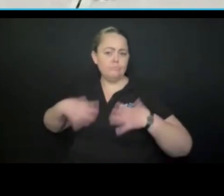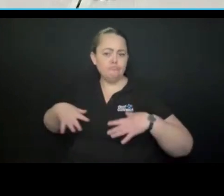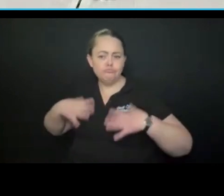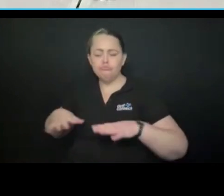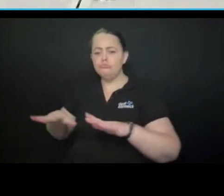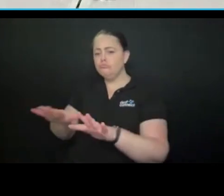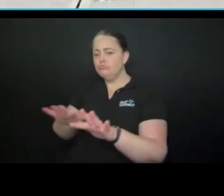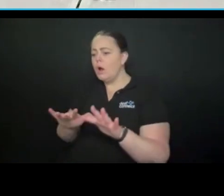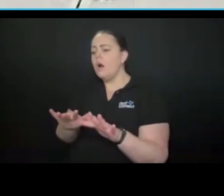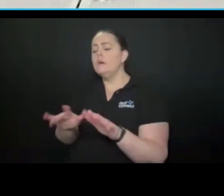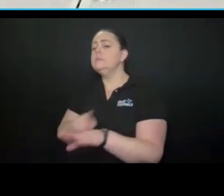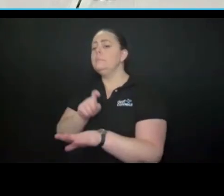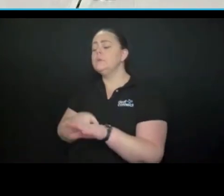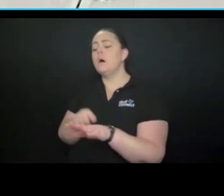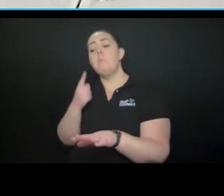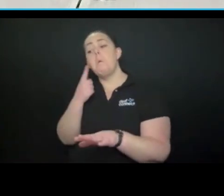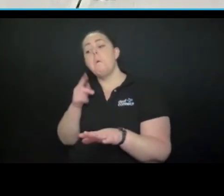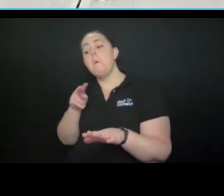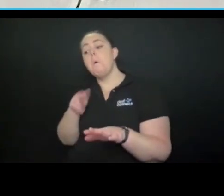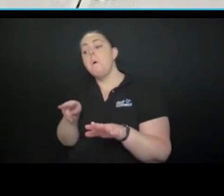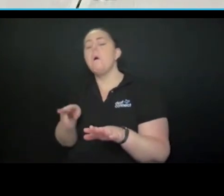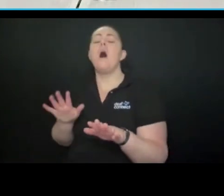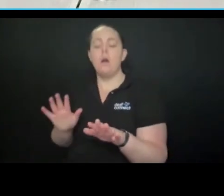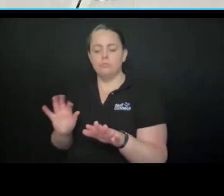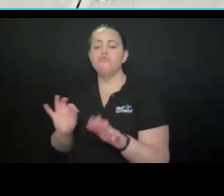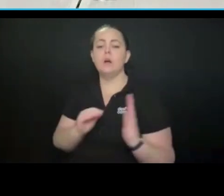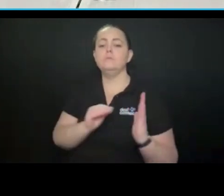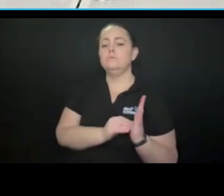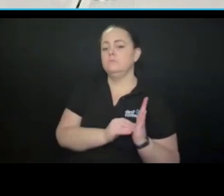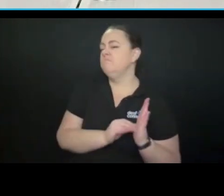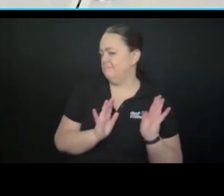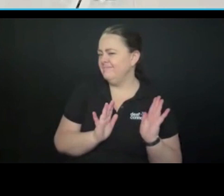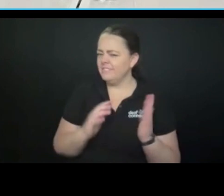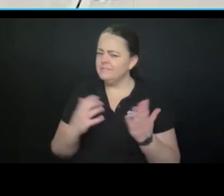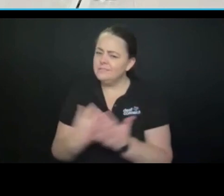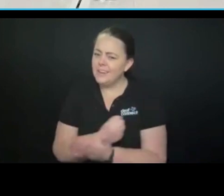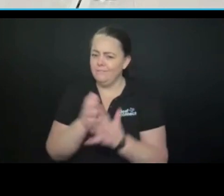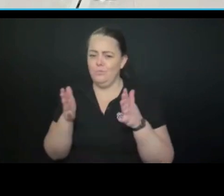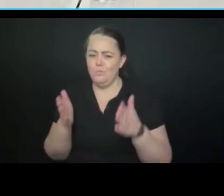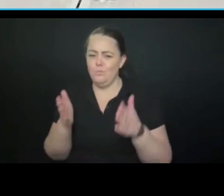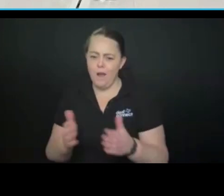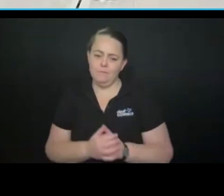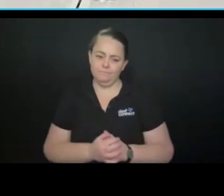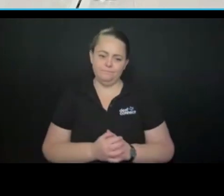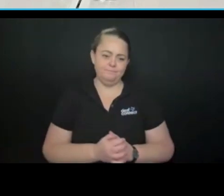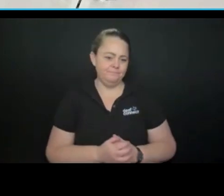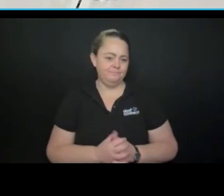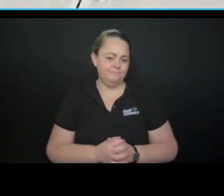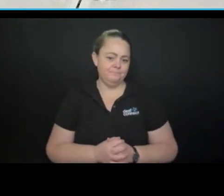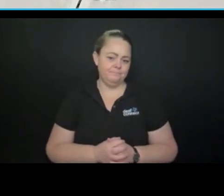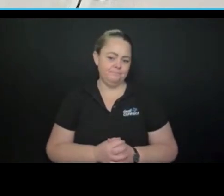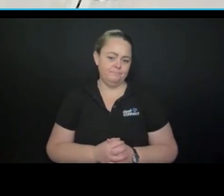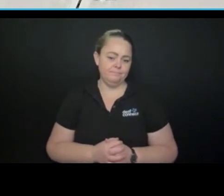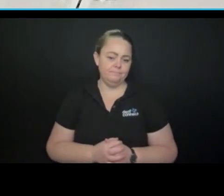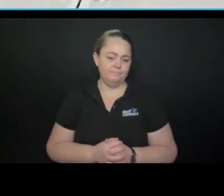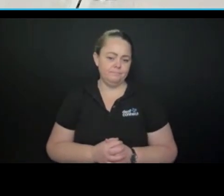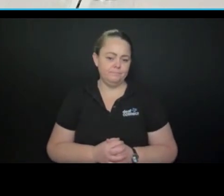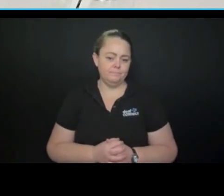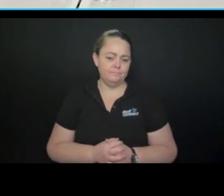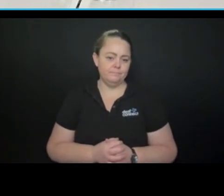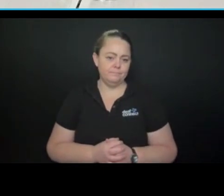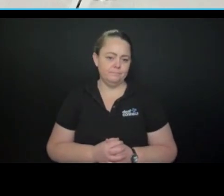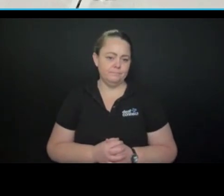do so safely and accurately in accordance with the tool. And based on this, you